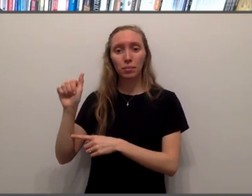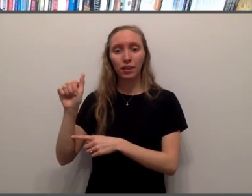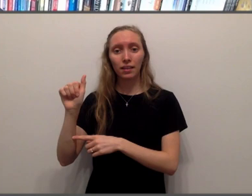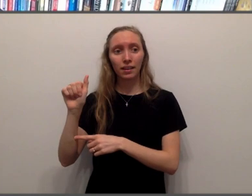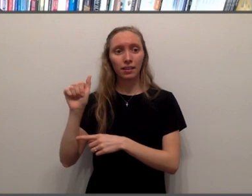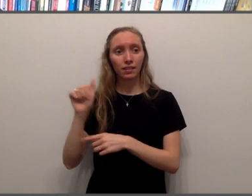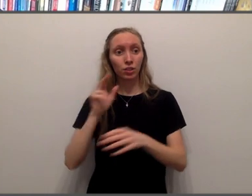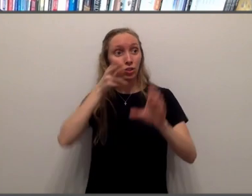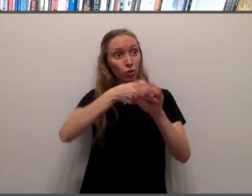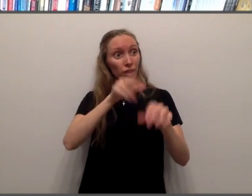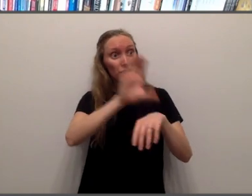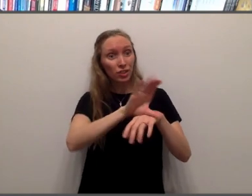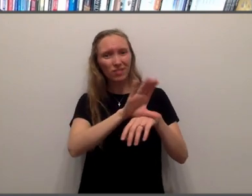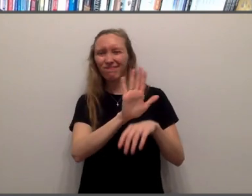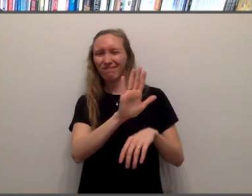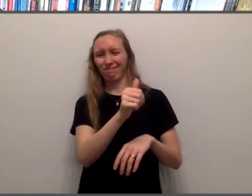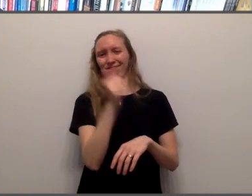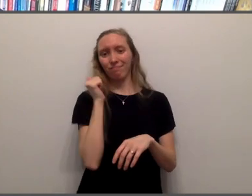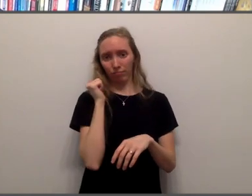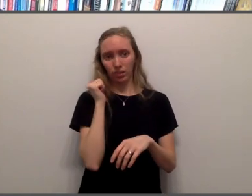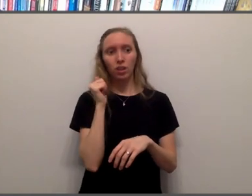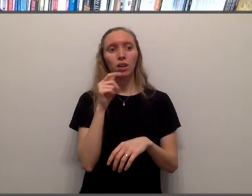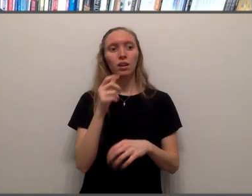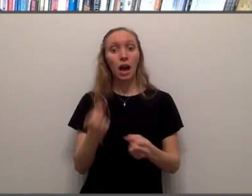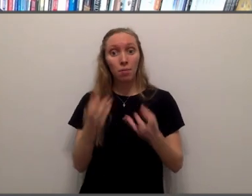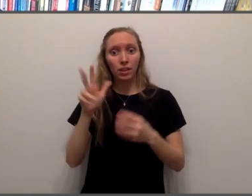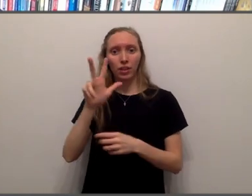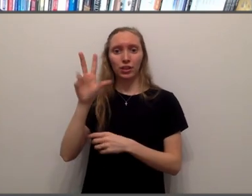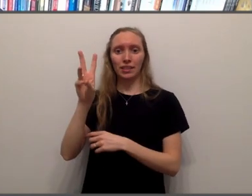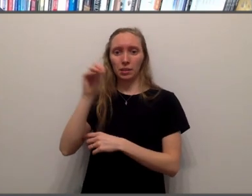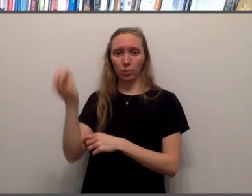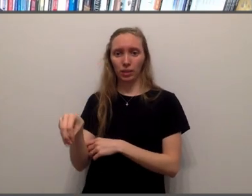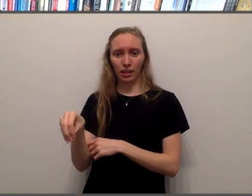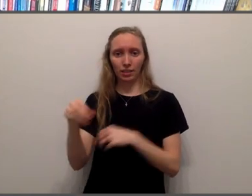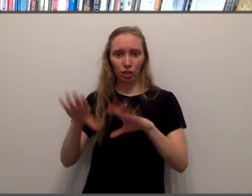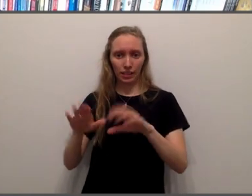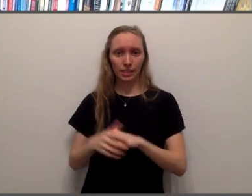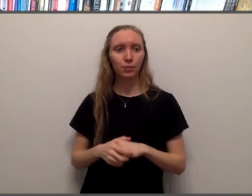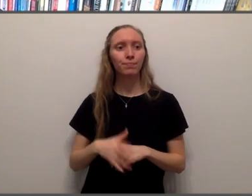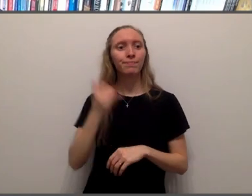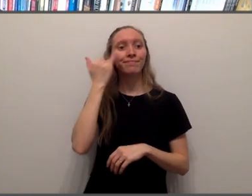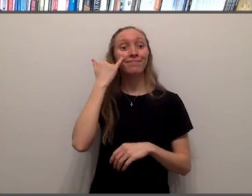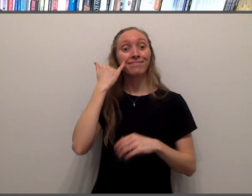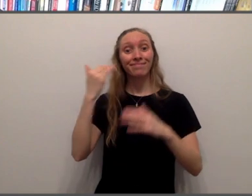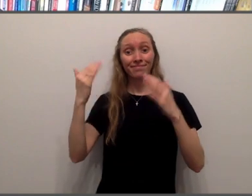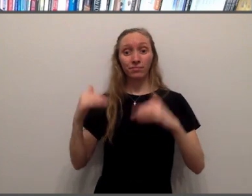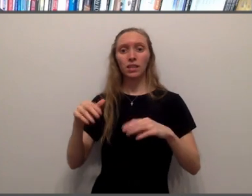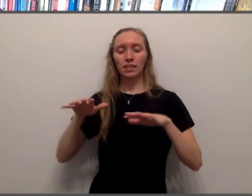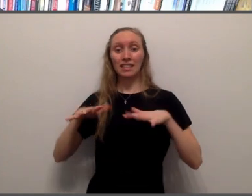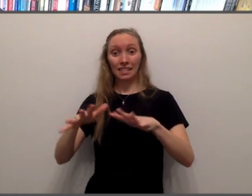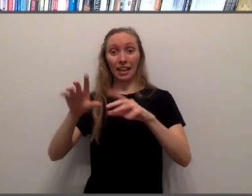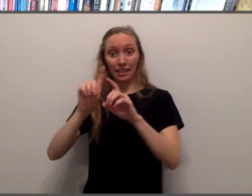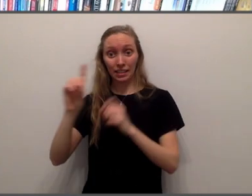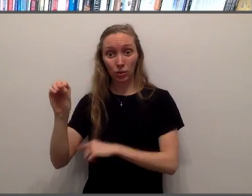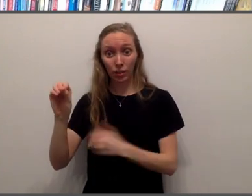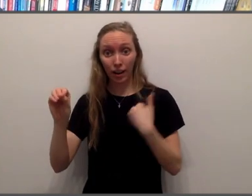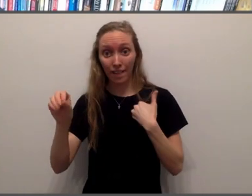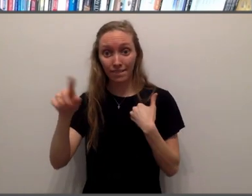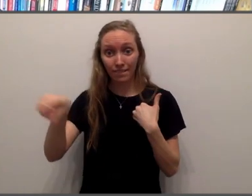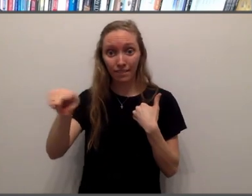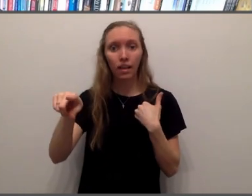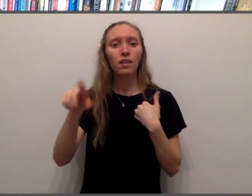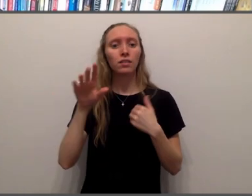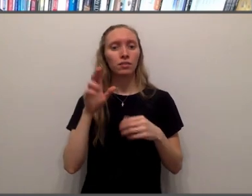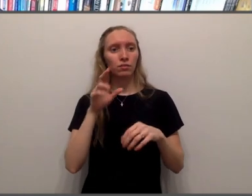It's a 45% chance that a family will not attend if there's someone in their family that has an anxiety disorder.